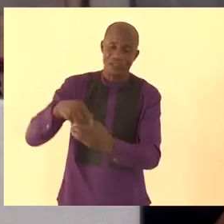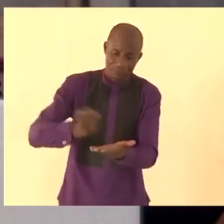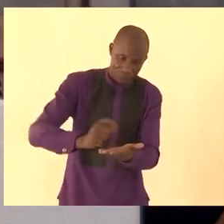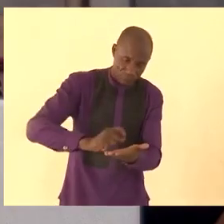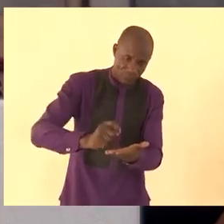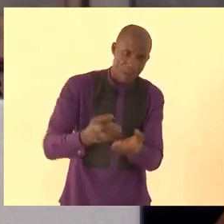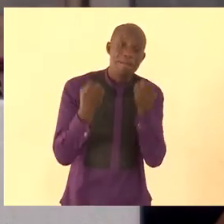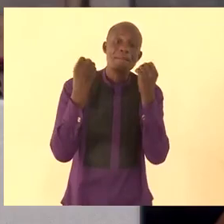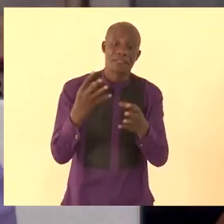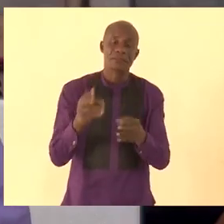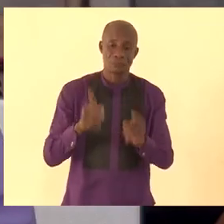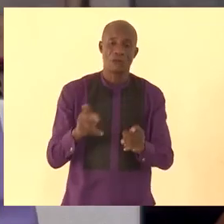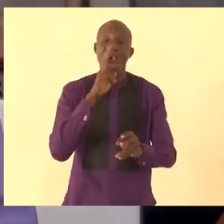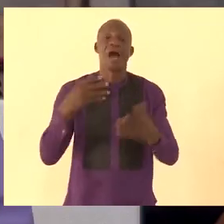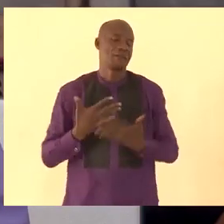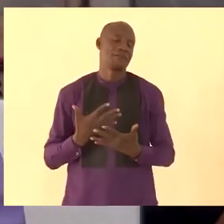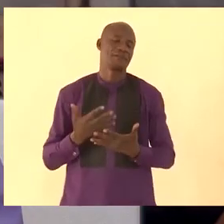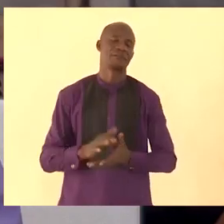writing, many people are afraid.